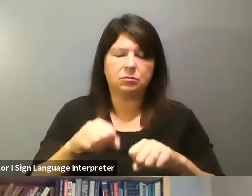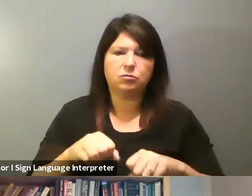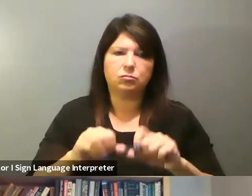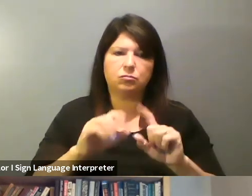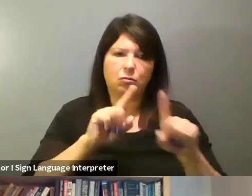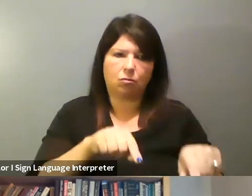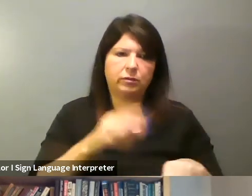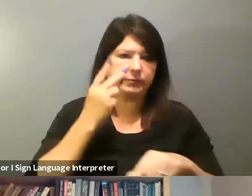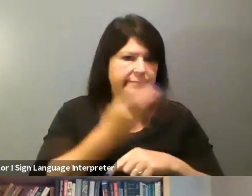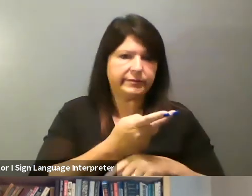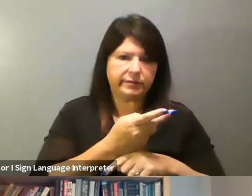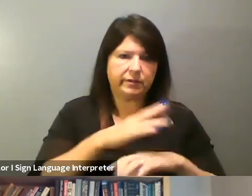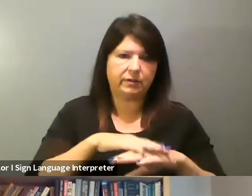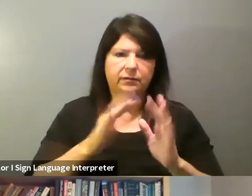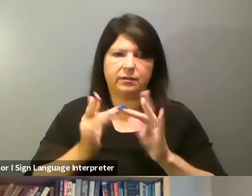Wonderful.